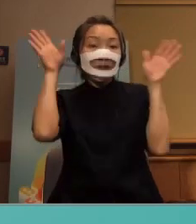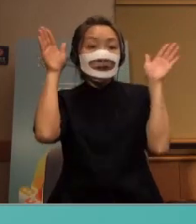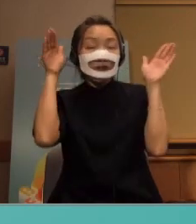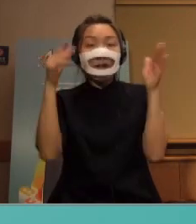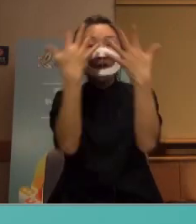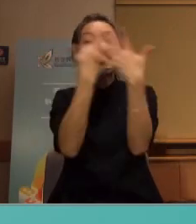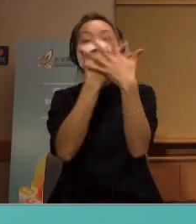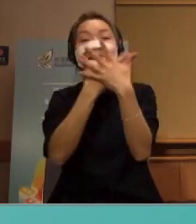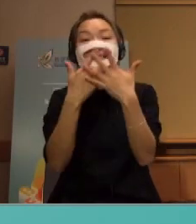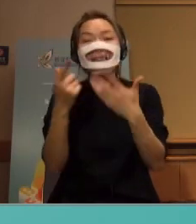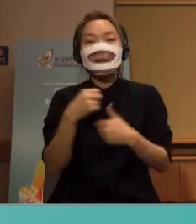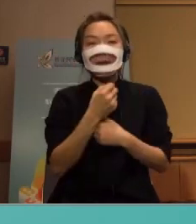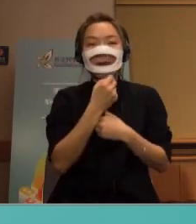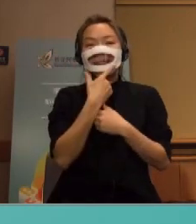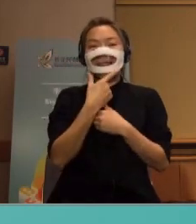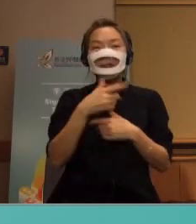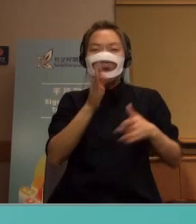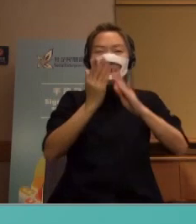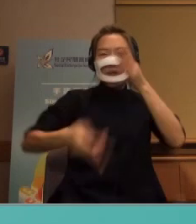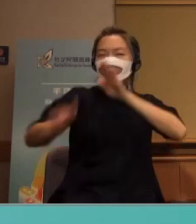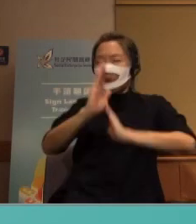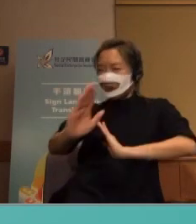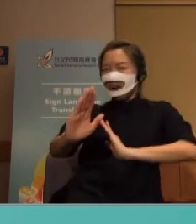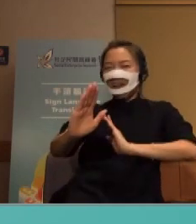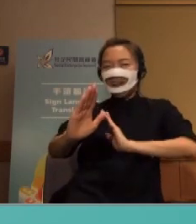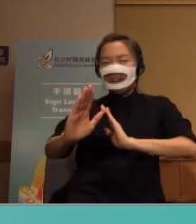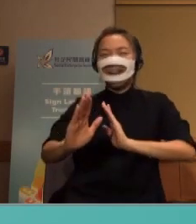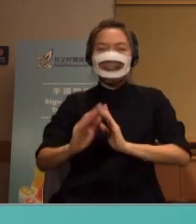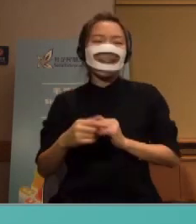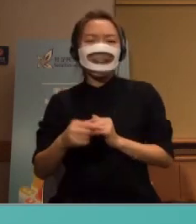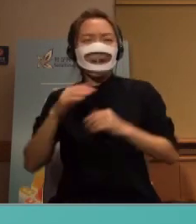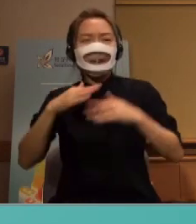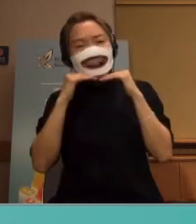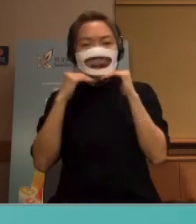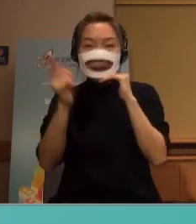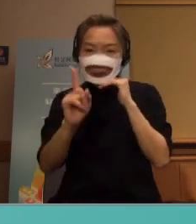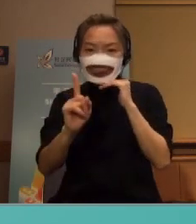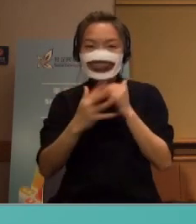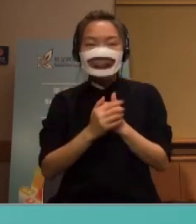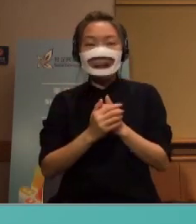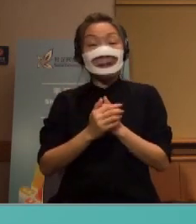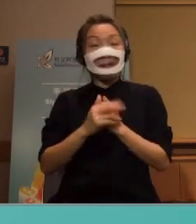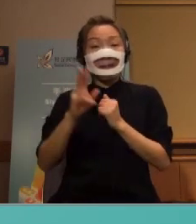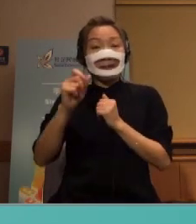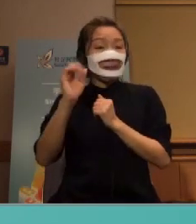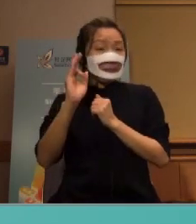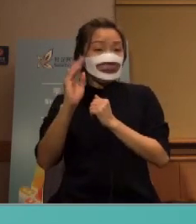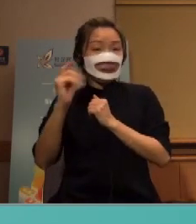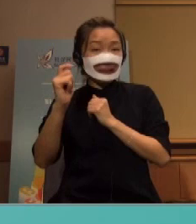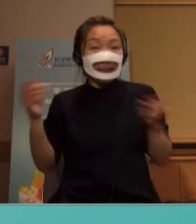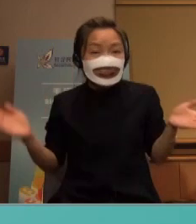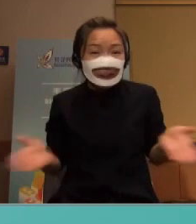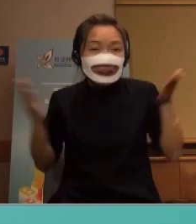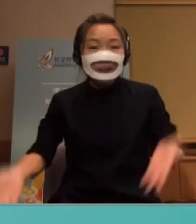a Kung Fu. They want to through the NFT to promote the Kung Fu style. So we invite some student or some youth to give